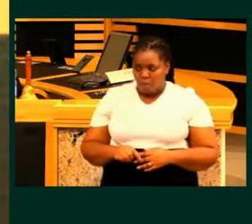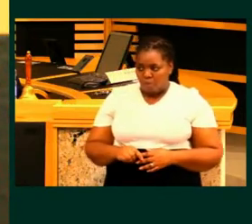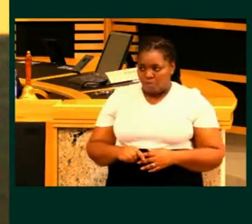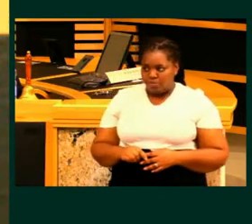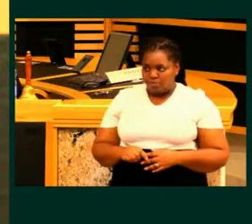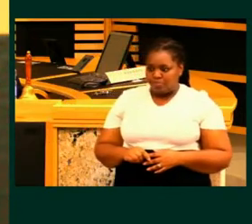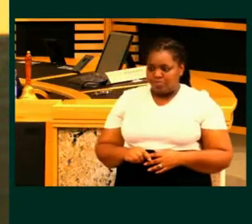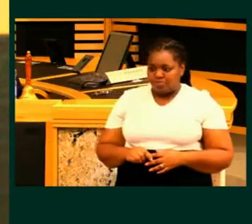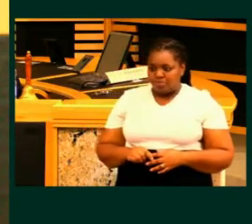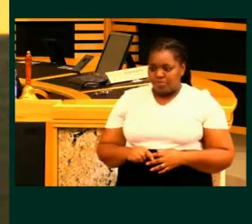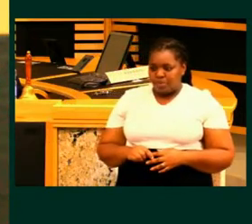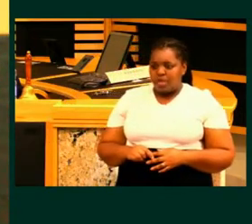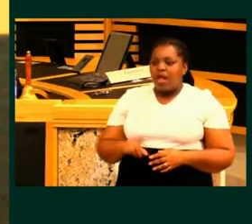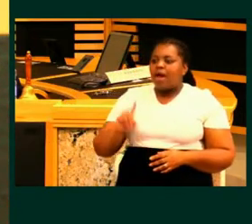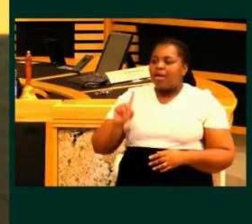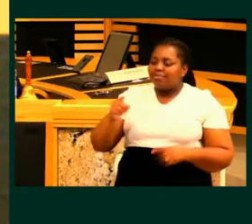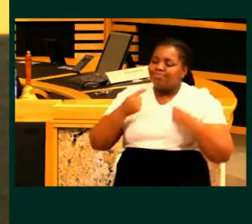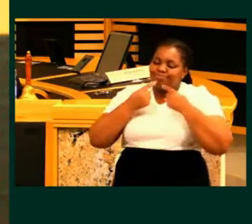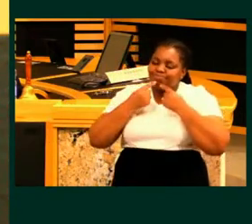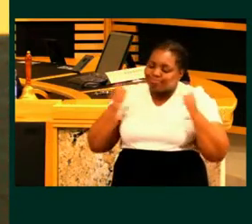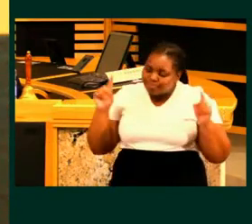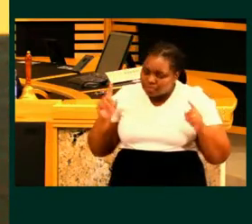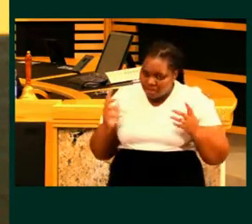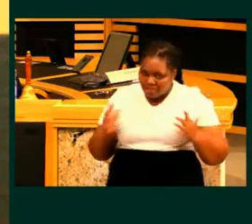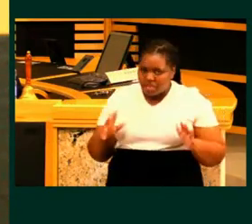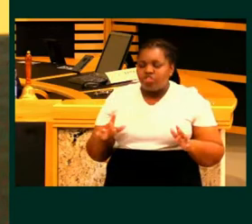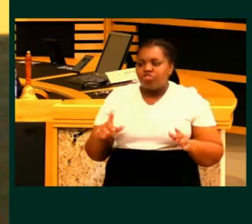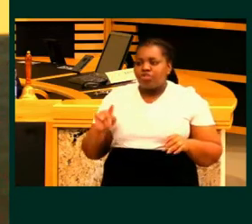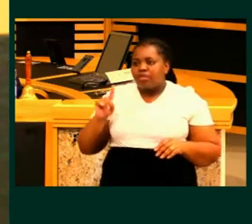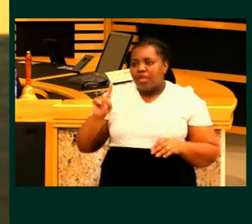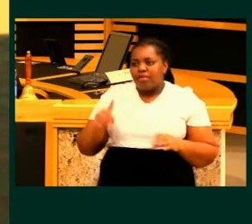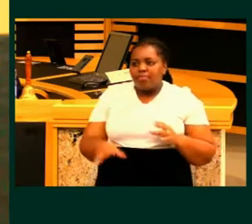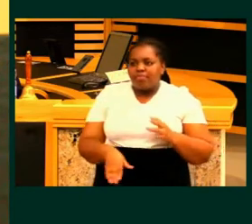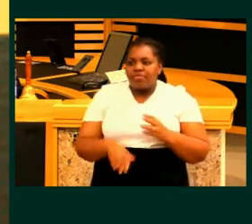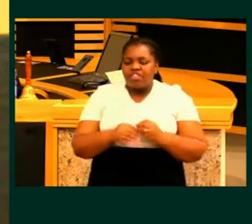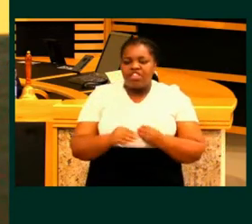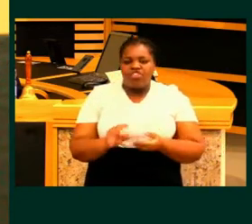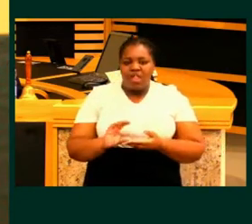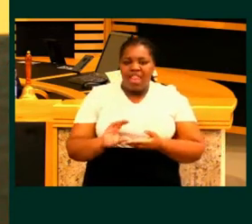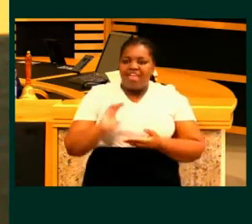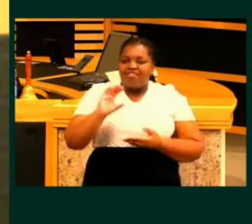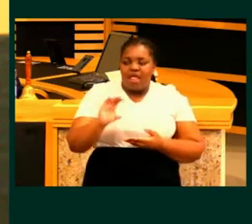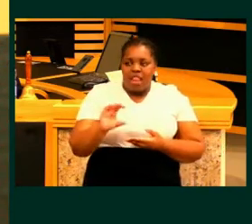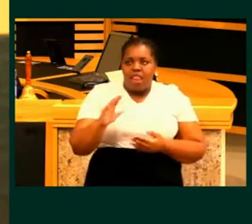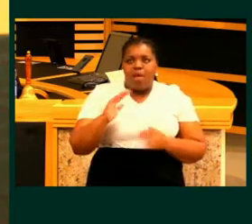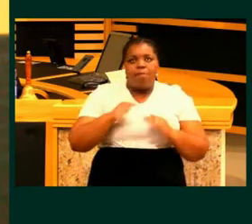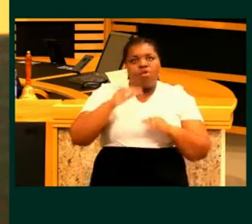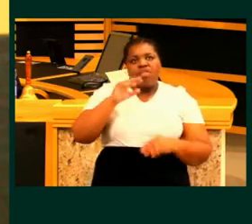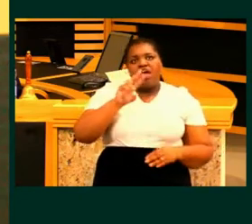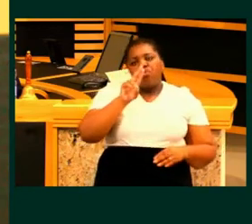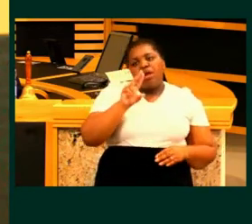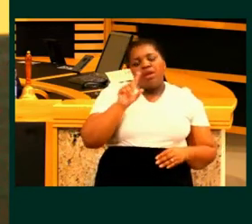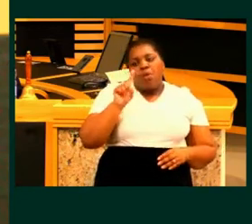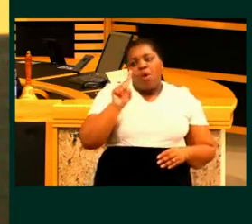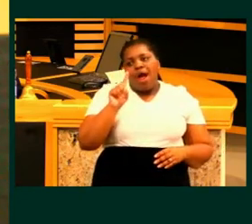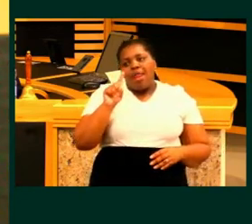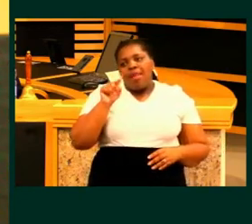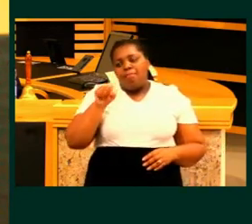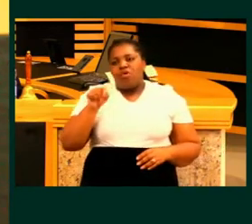transport it was disclosed that an additional investment valued over 21.7